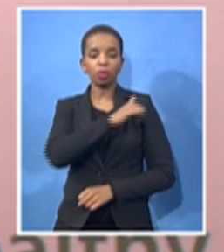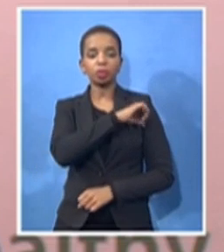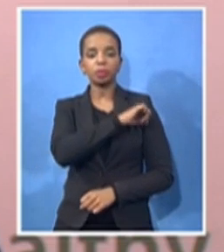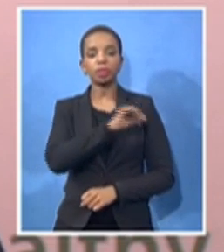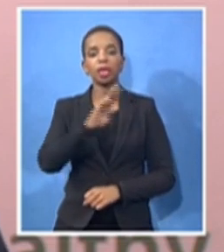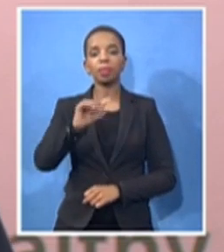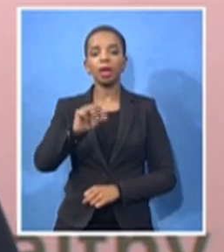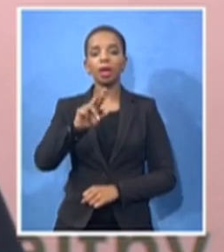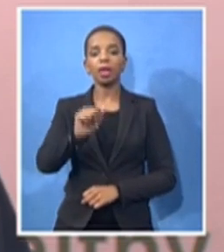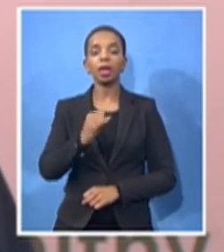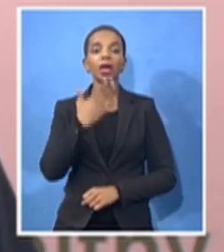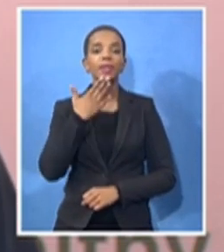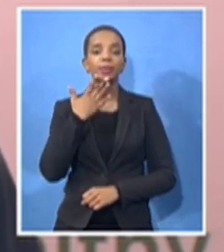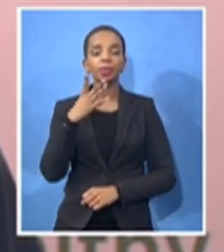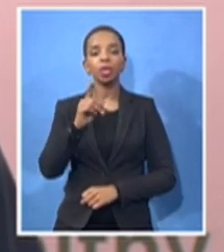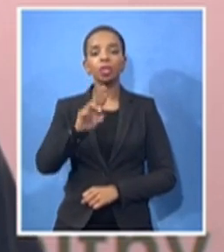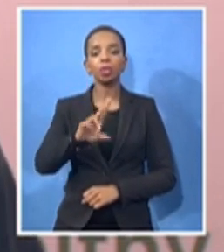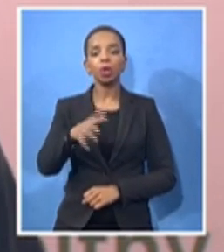Prof Mativa,